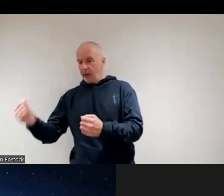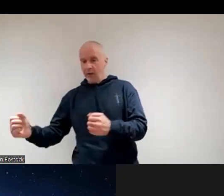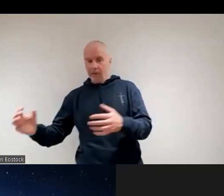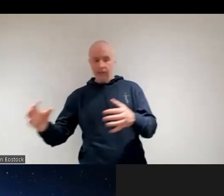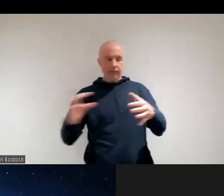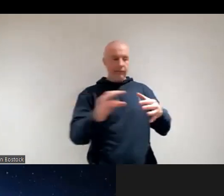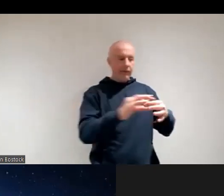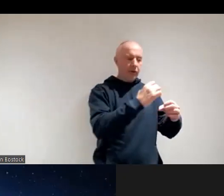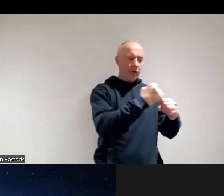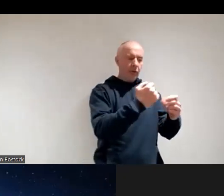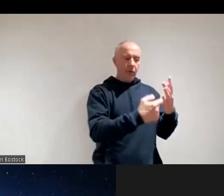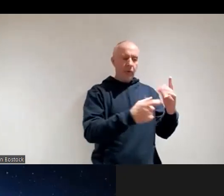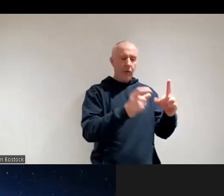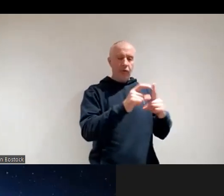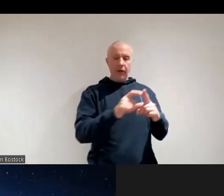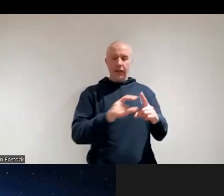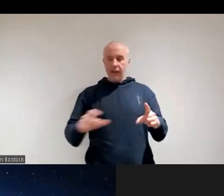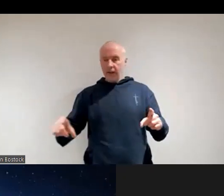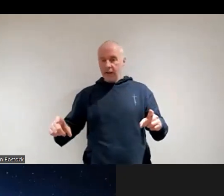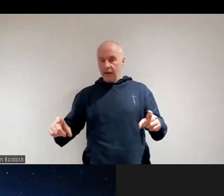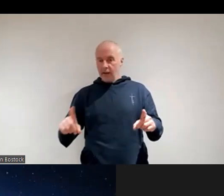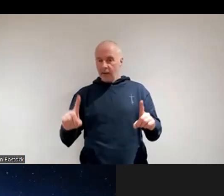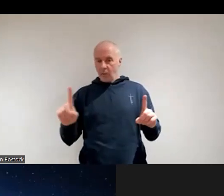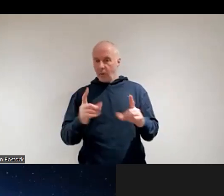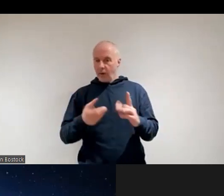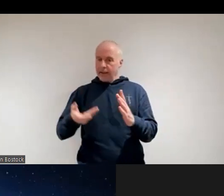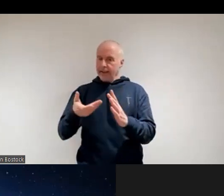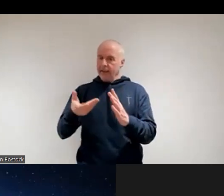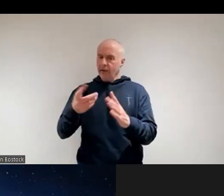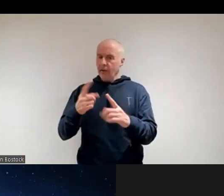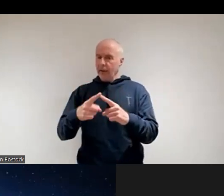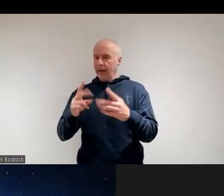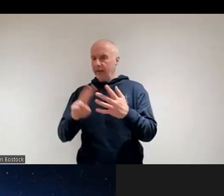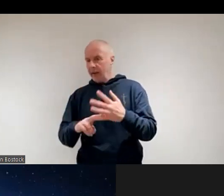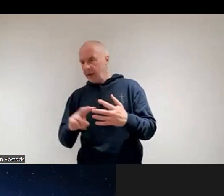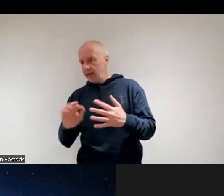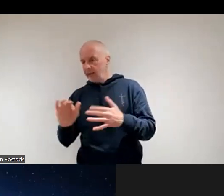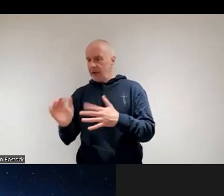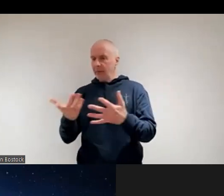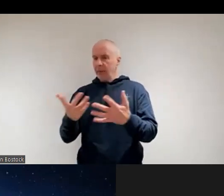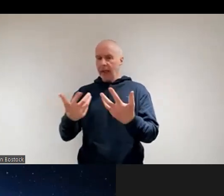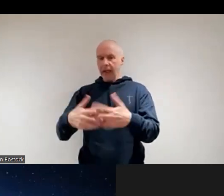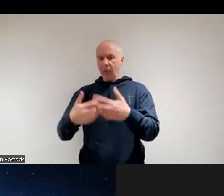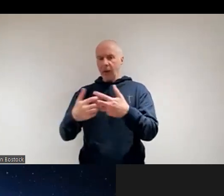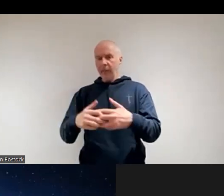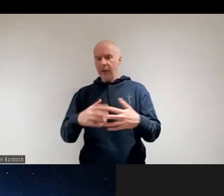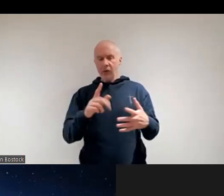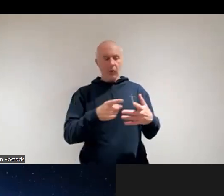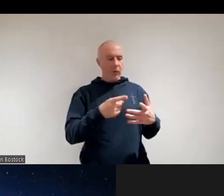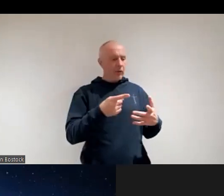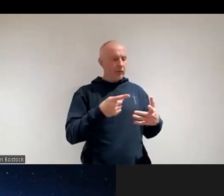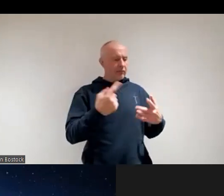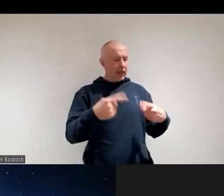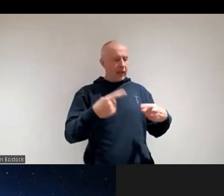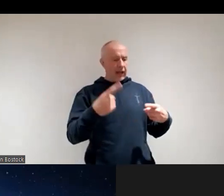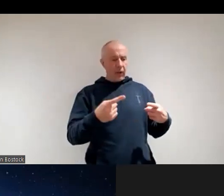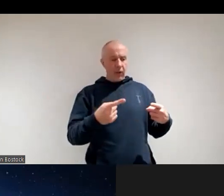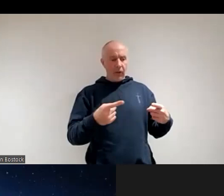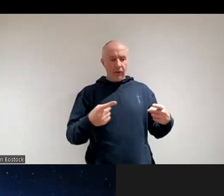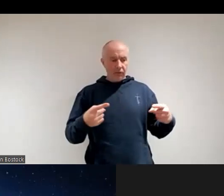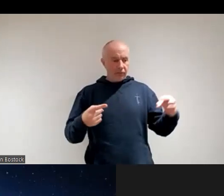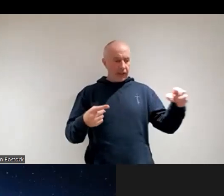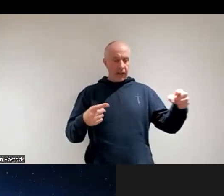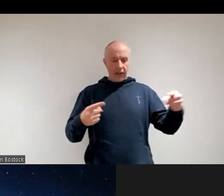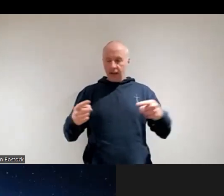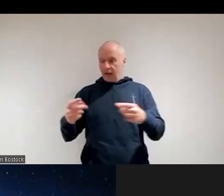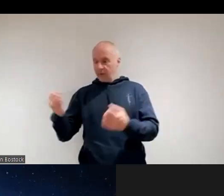question from Edward, which is, what additional EV and supply equipment is needed to enable grid demand management, charger throttling, and vehicle to grid